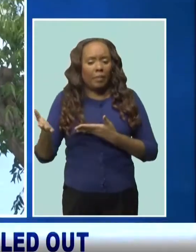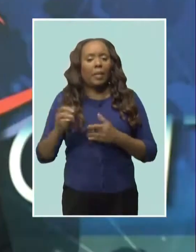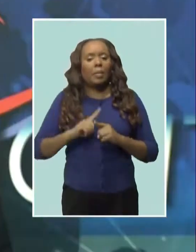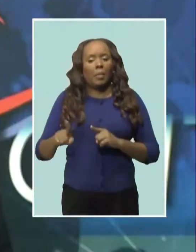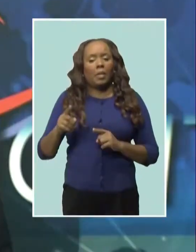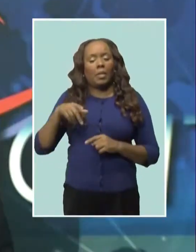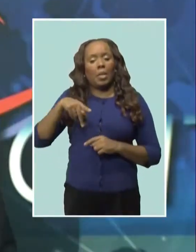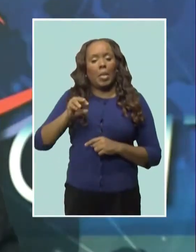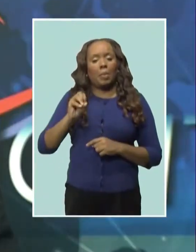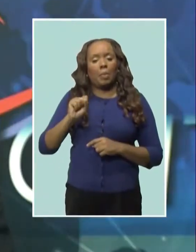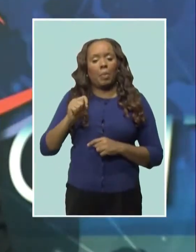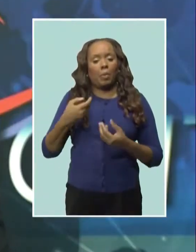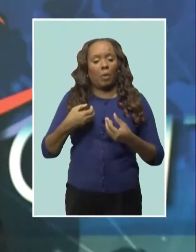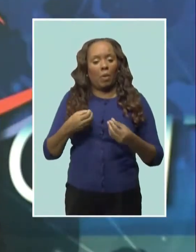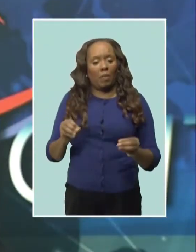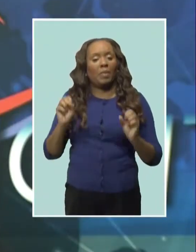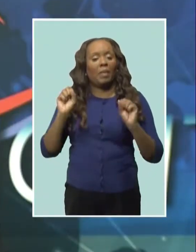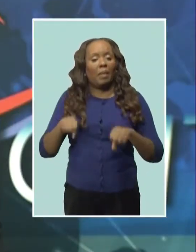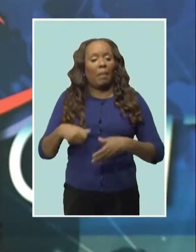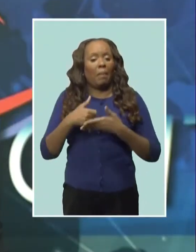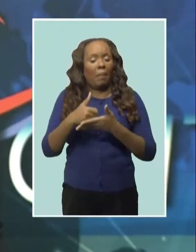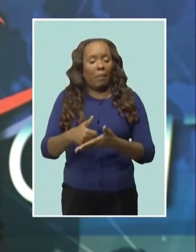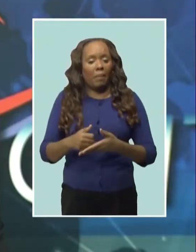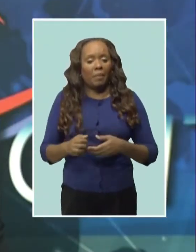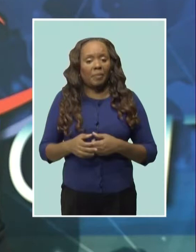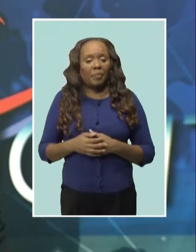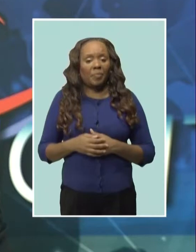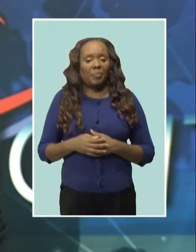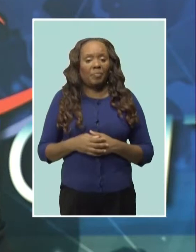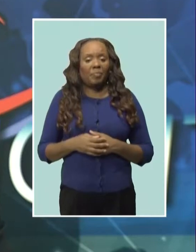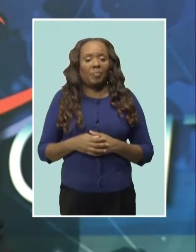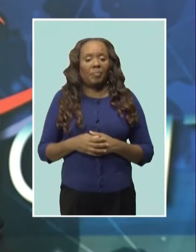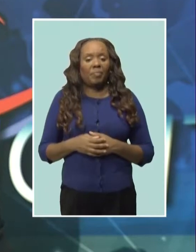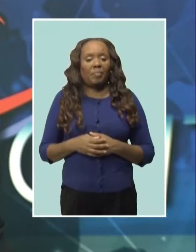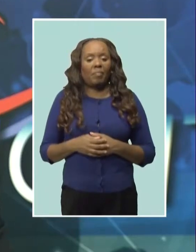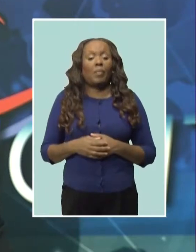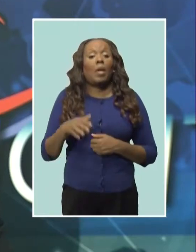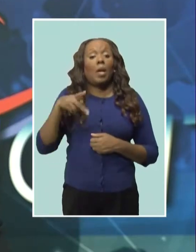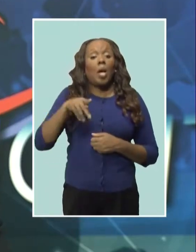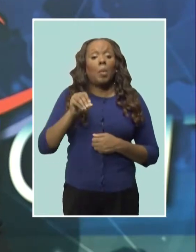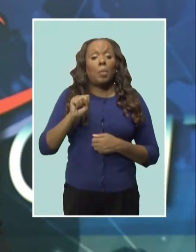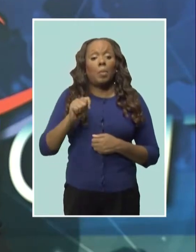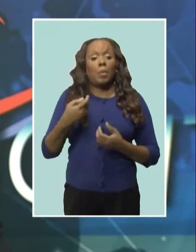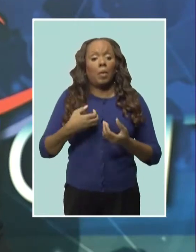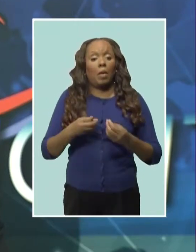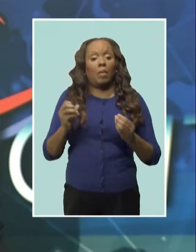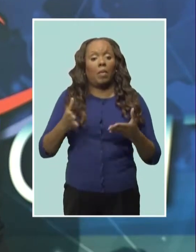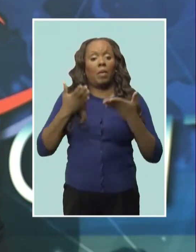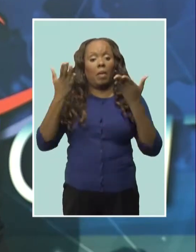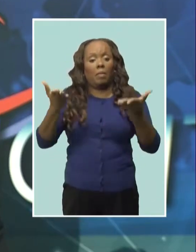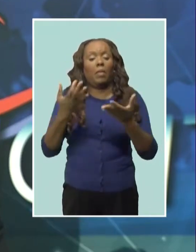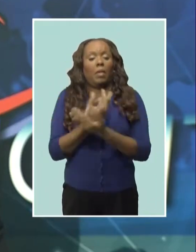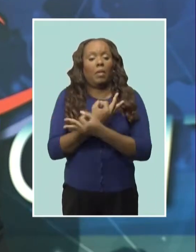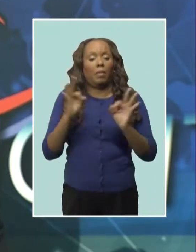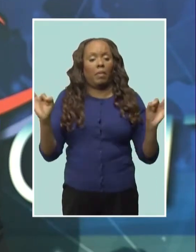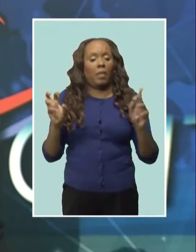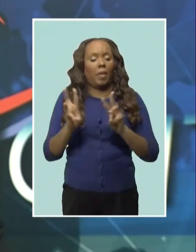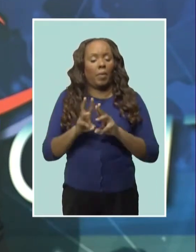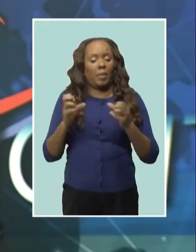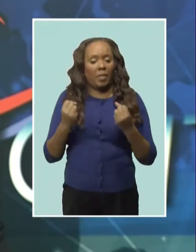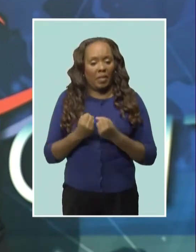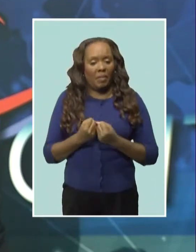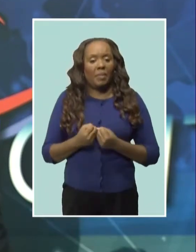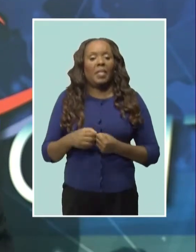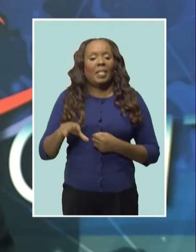News. While to help some of the island's entrepreneurs maximize their online presence, the Barbados Postal Service is hosting a